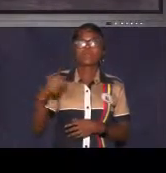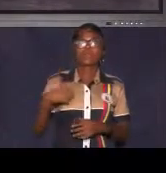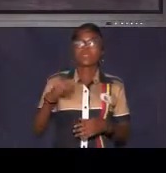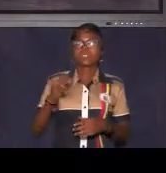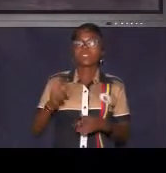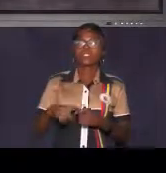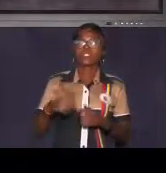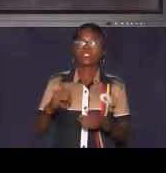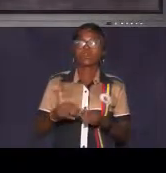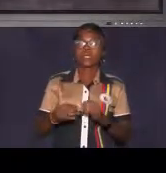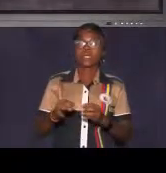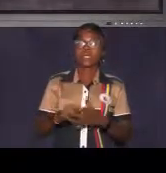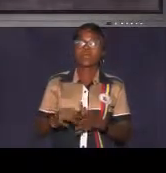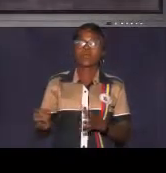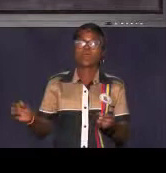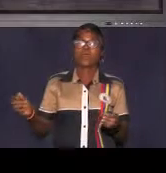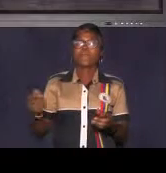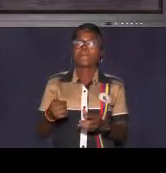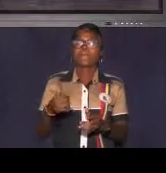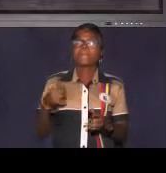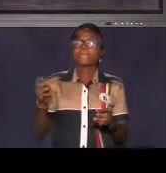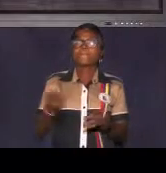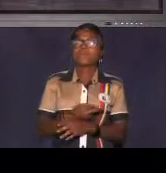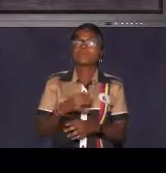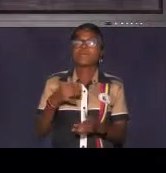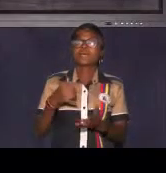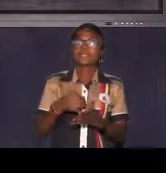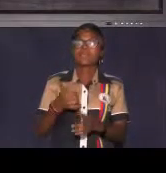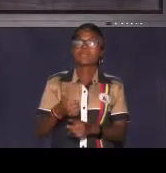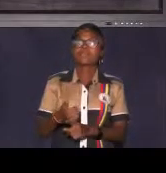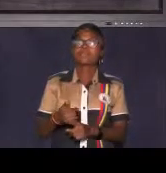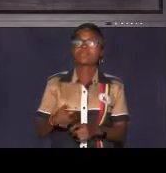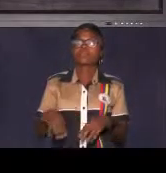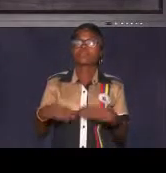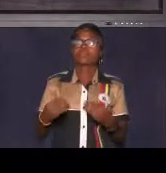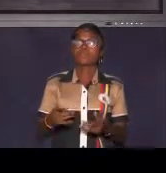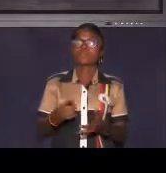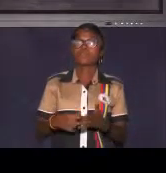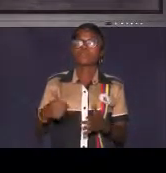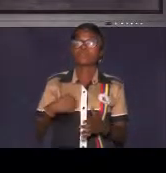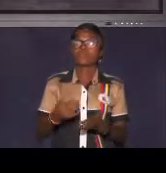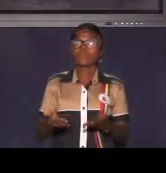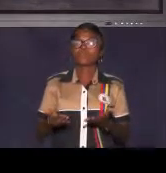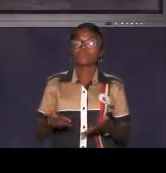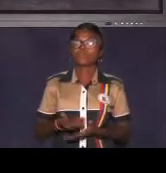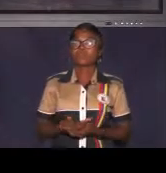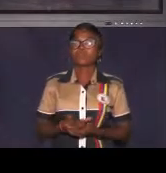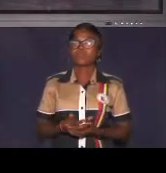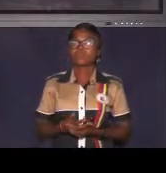need a number that will multiply itself twice to give 196. Okay, so observe.